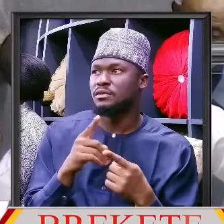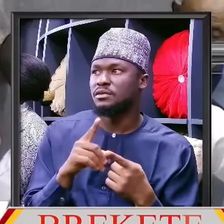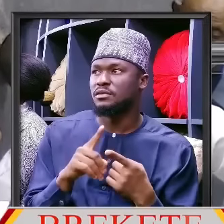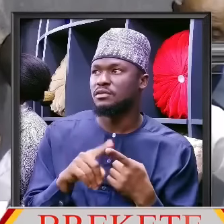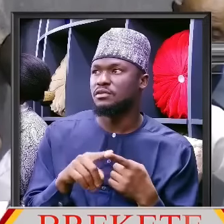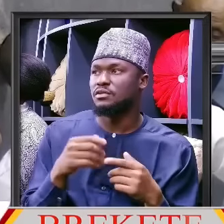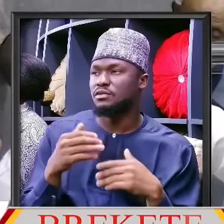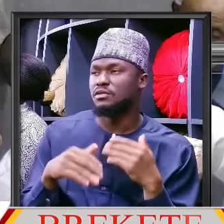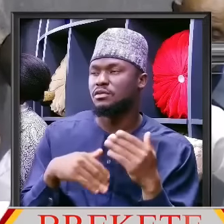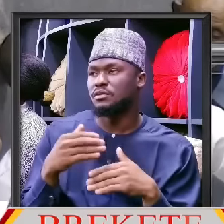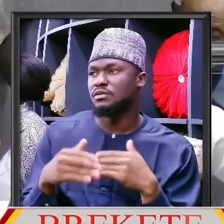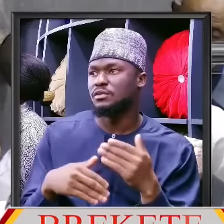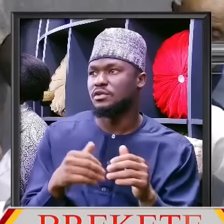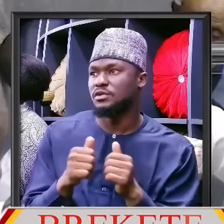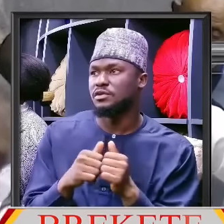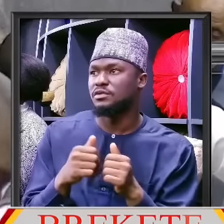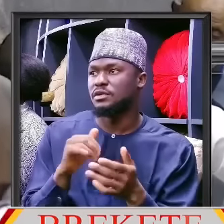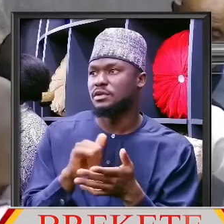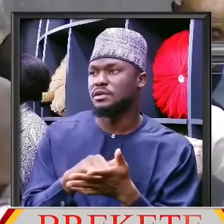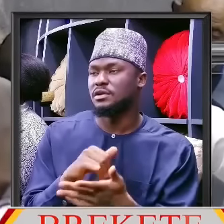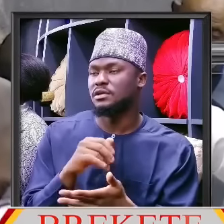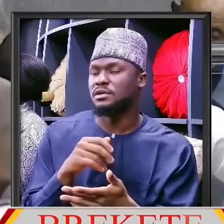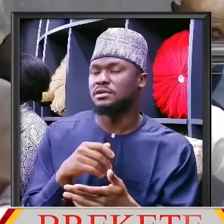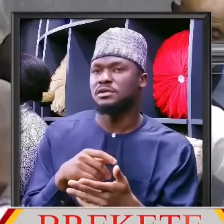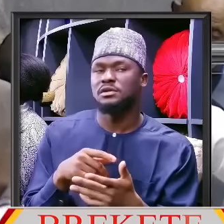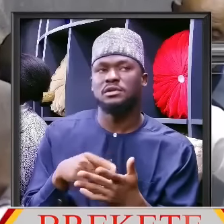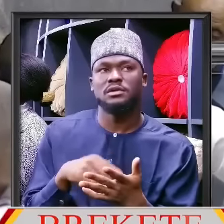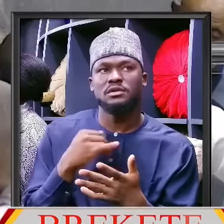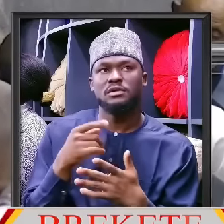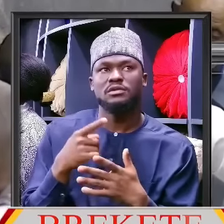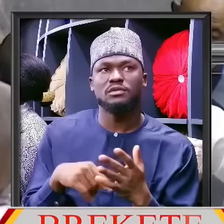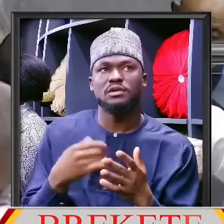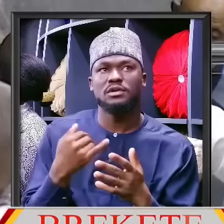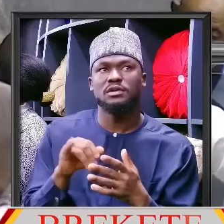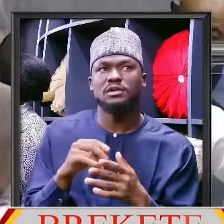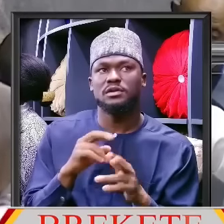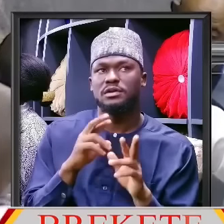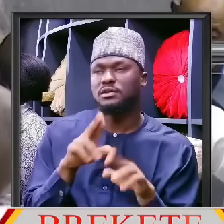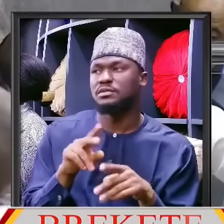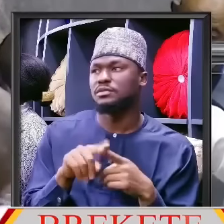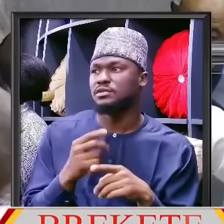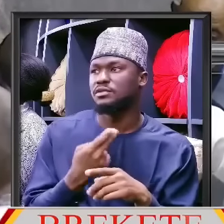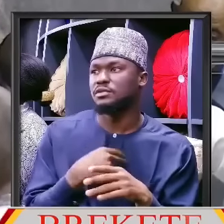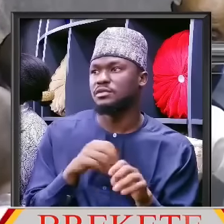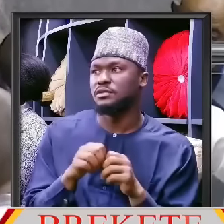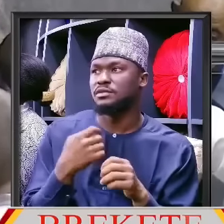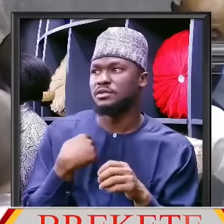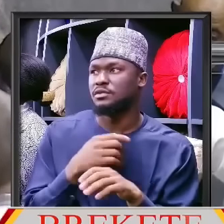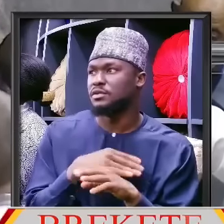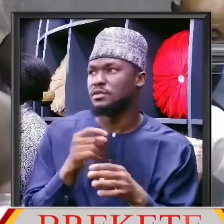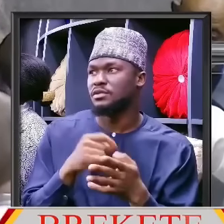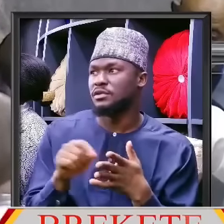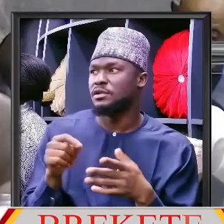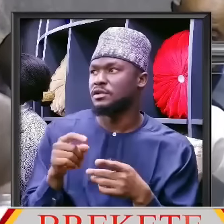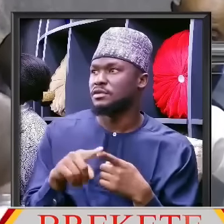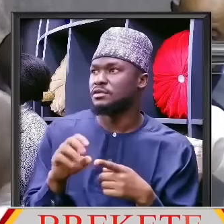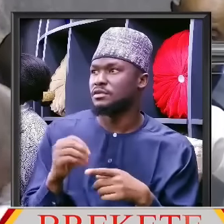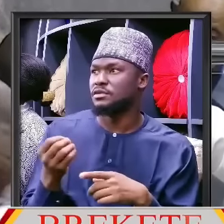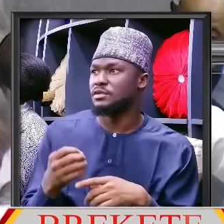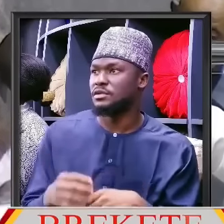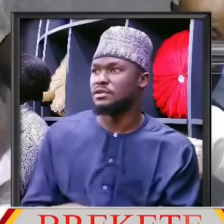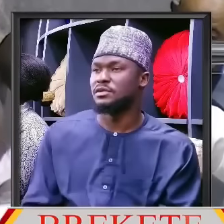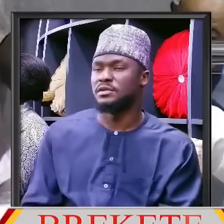for us to proceed with the process. That one came from Delta State University. Okay. They say we not write to, we not do anything. Okay. So now